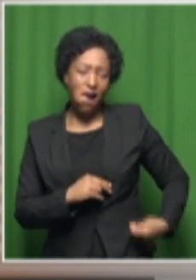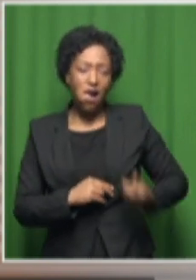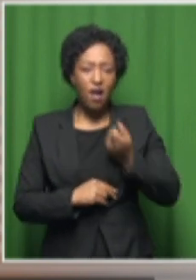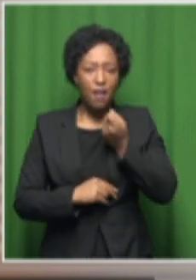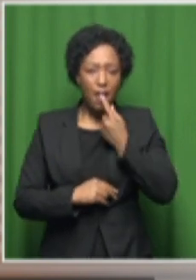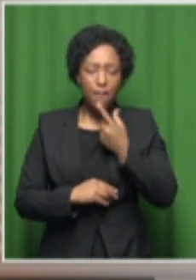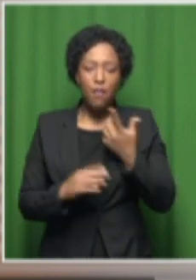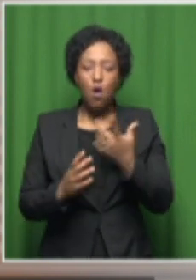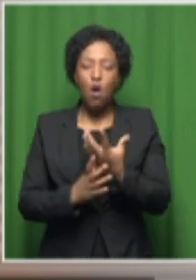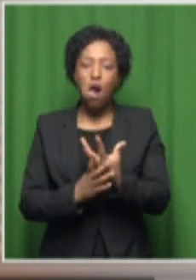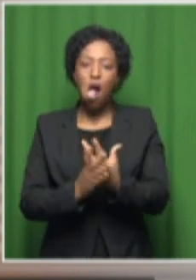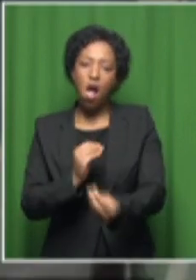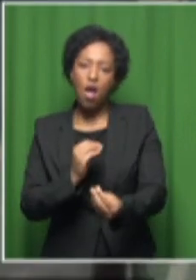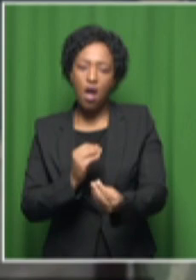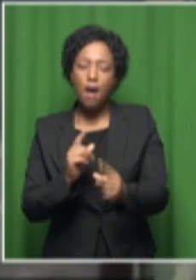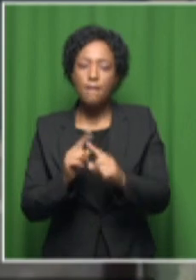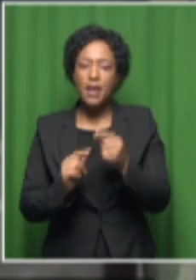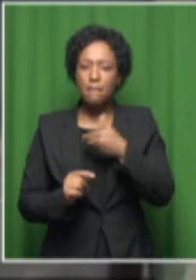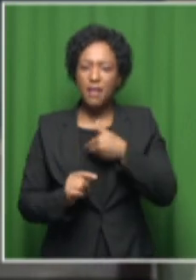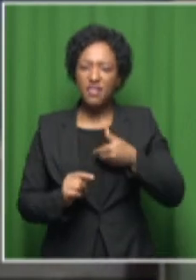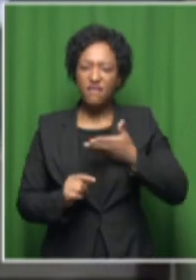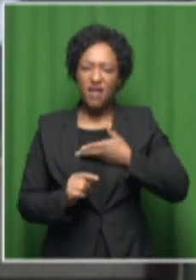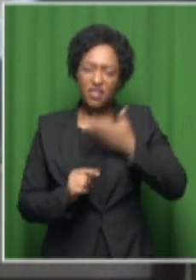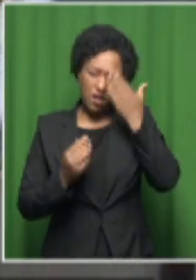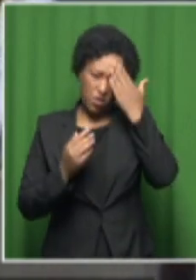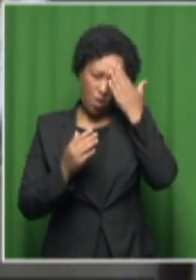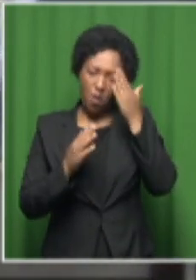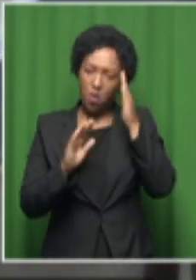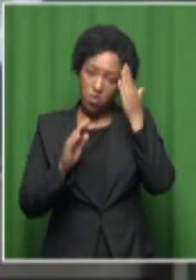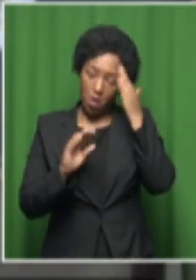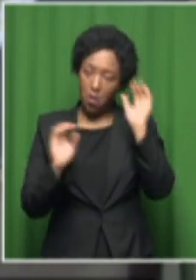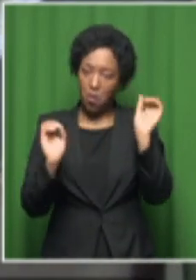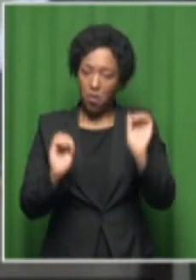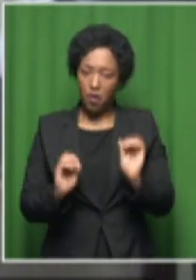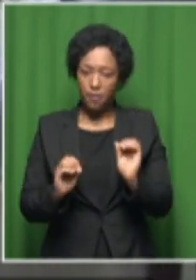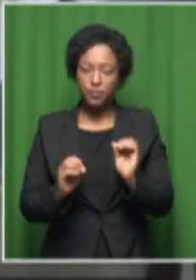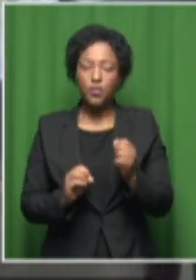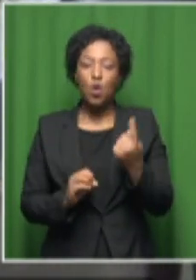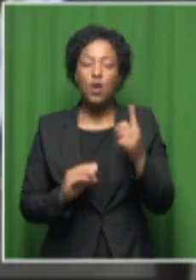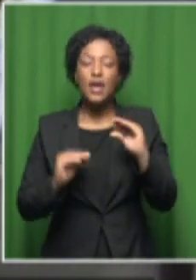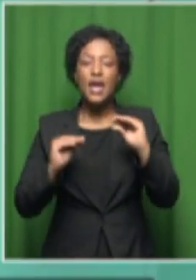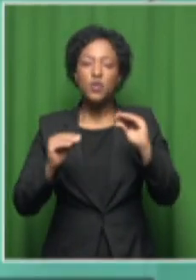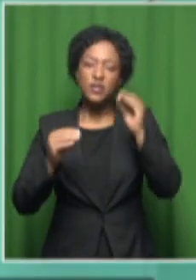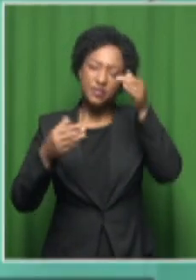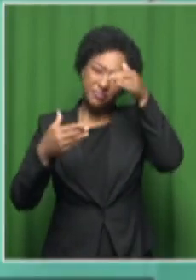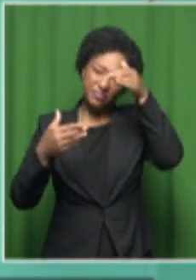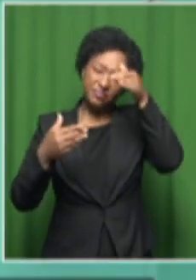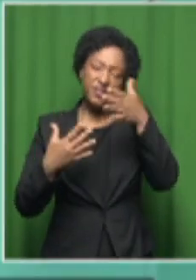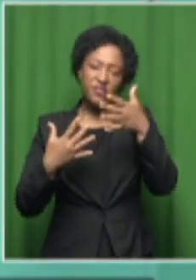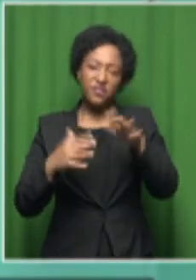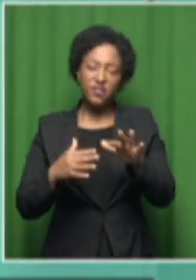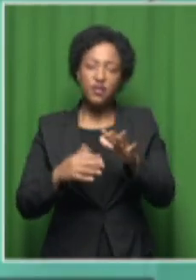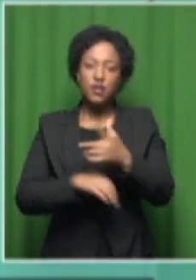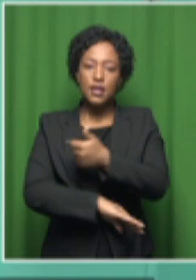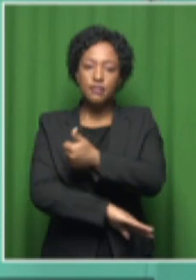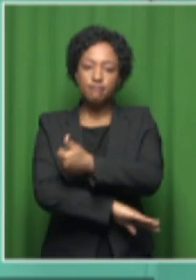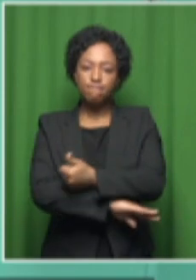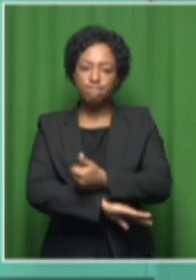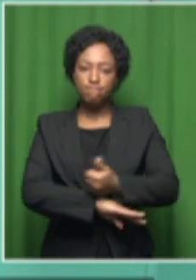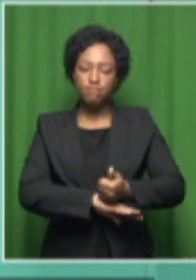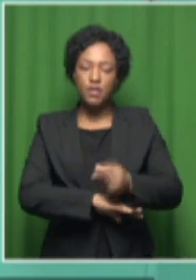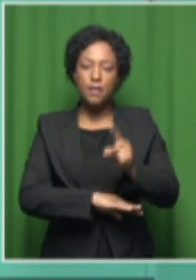abortion without parents knowing. One education expert says all stakeholders should work together